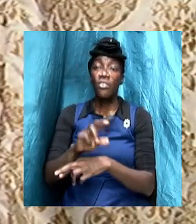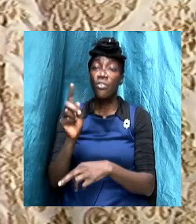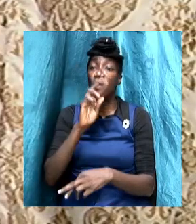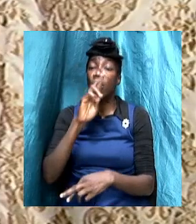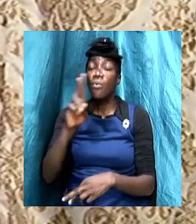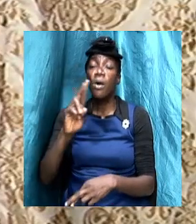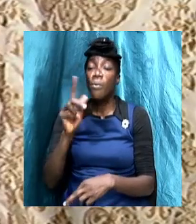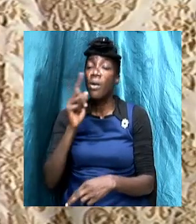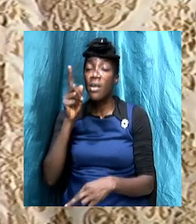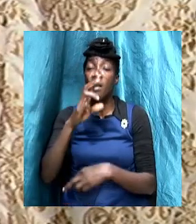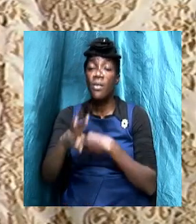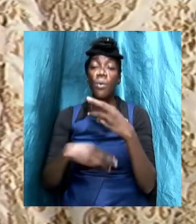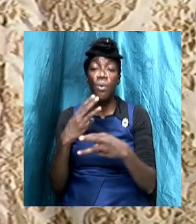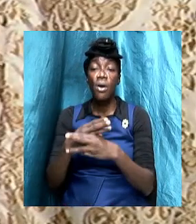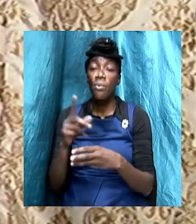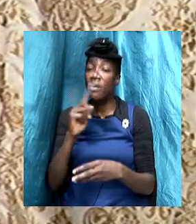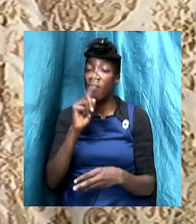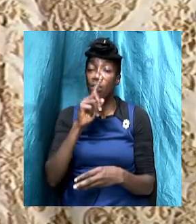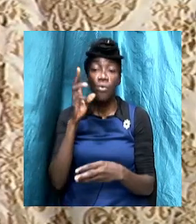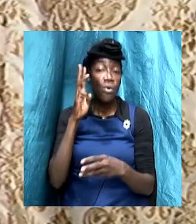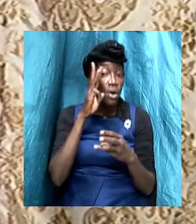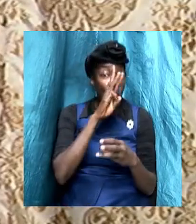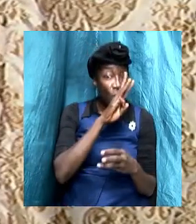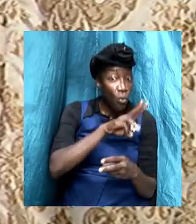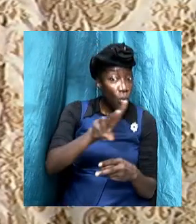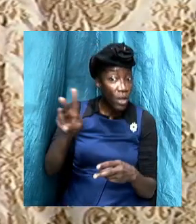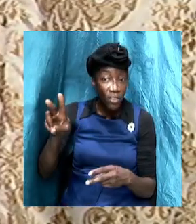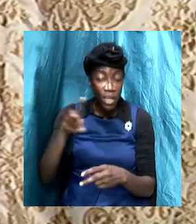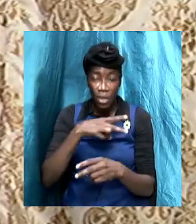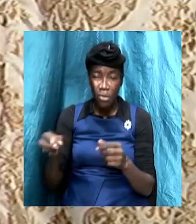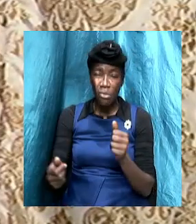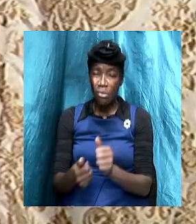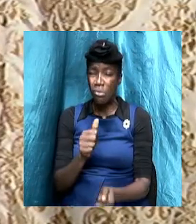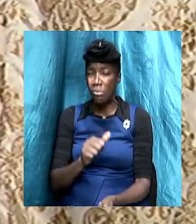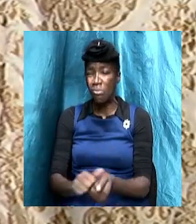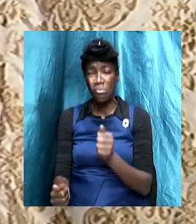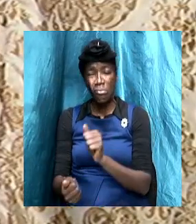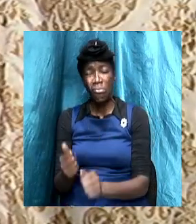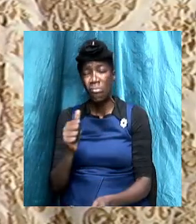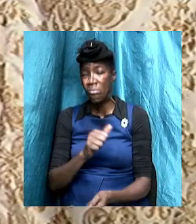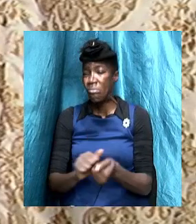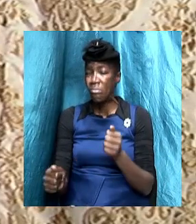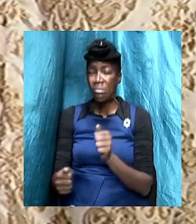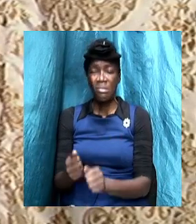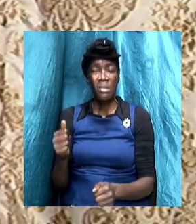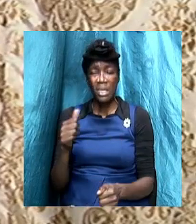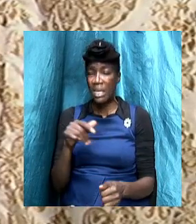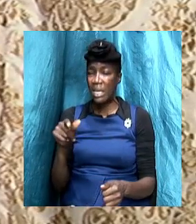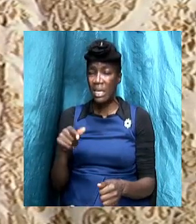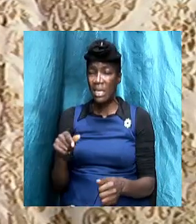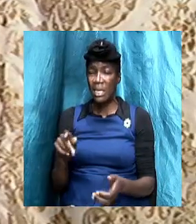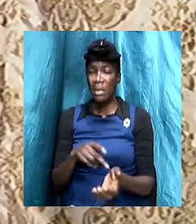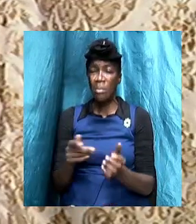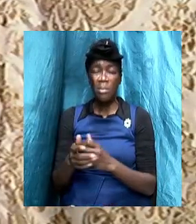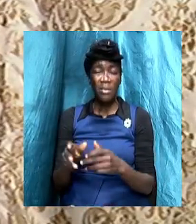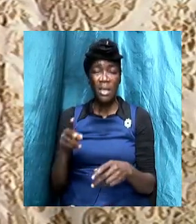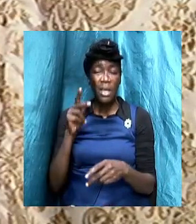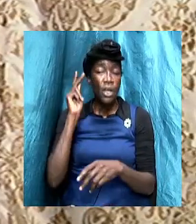world, wherever you're watching from. Don't trample it. The Bible says we should not cast our pearls